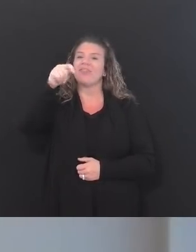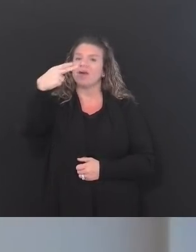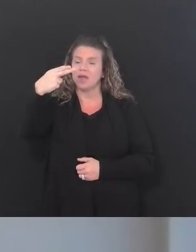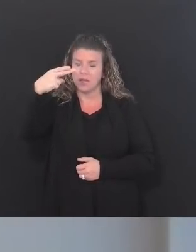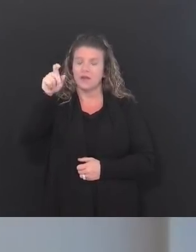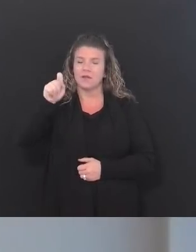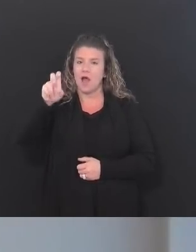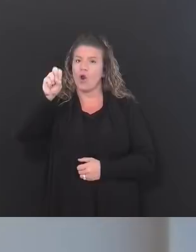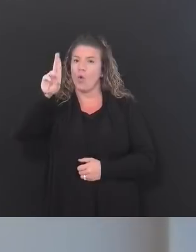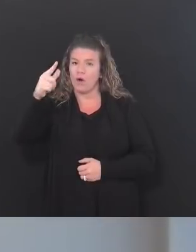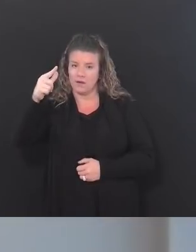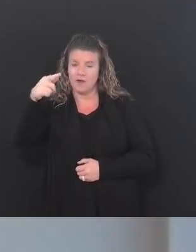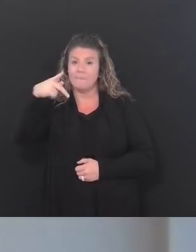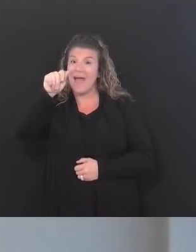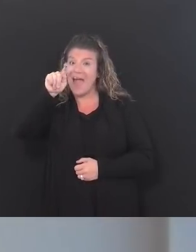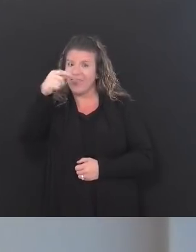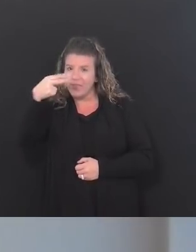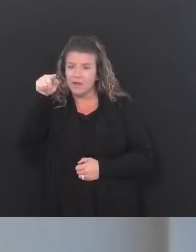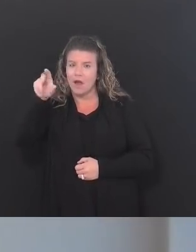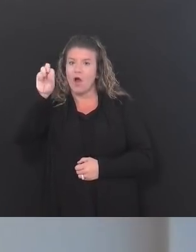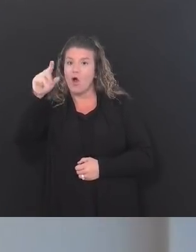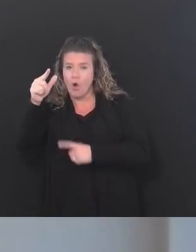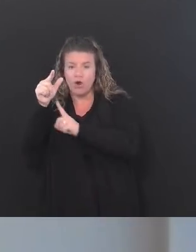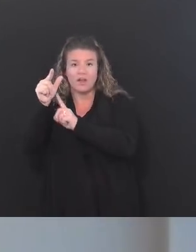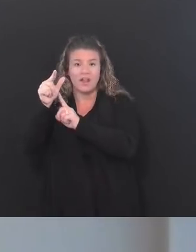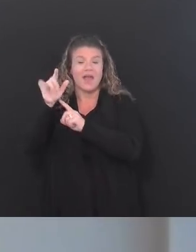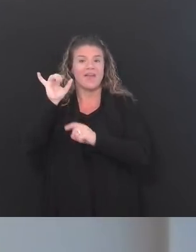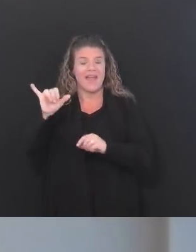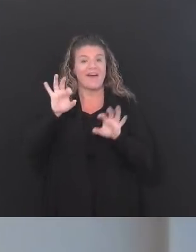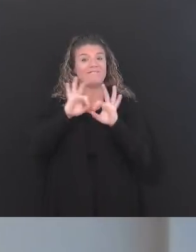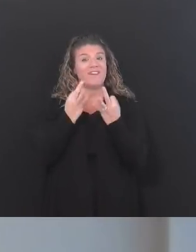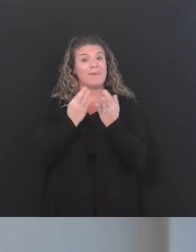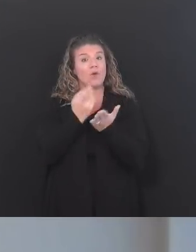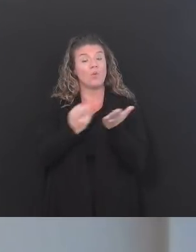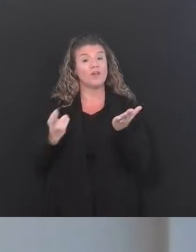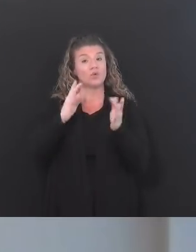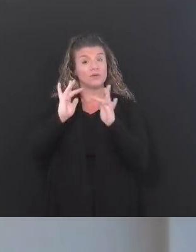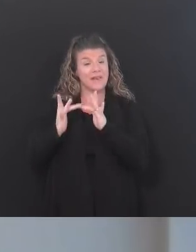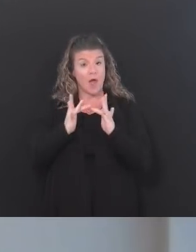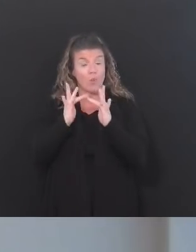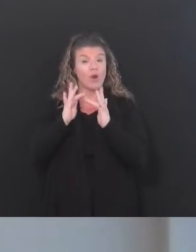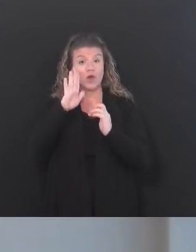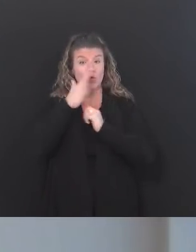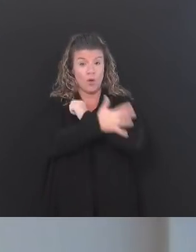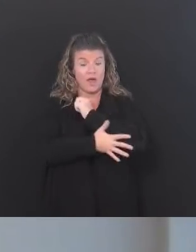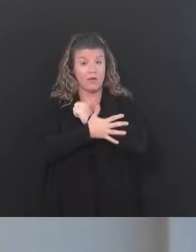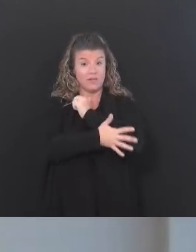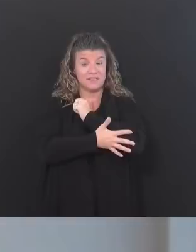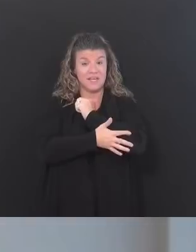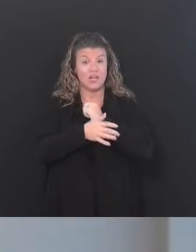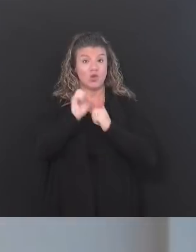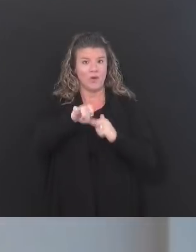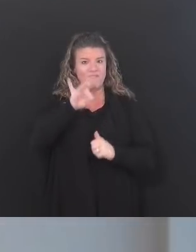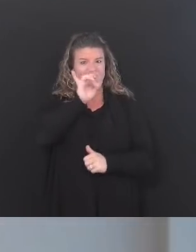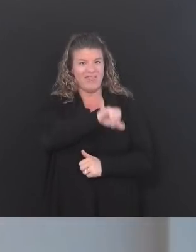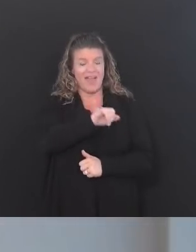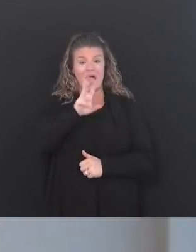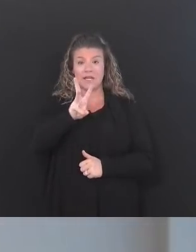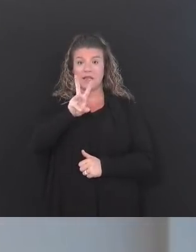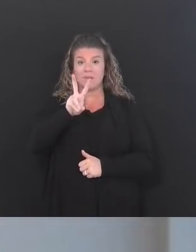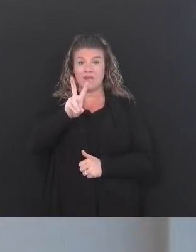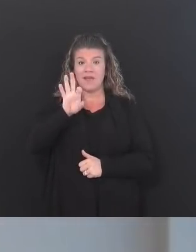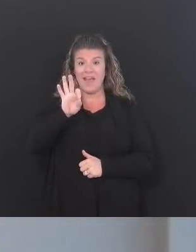wvpath.org. And also your Family Resource Network in counties, that is at